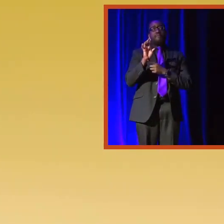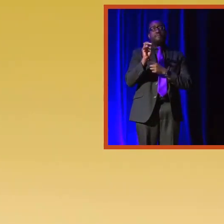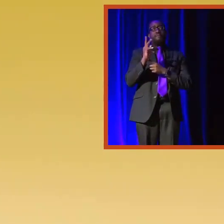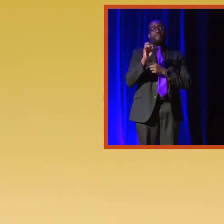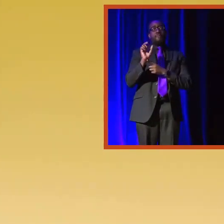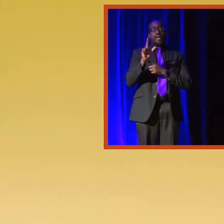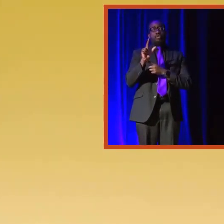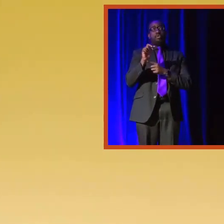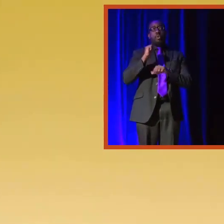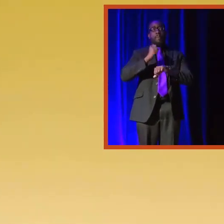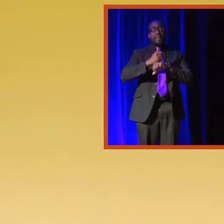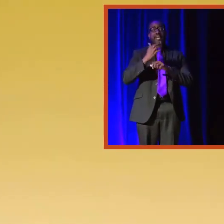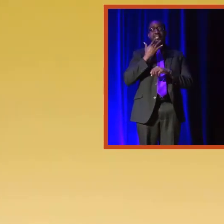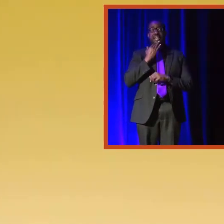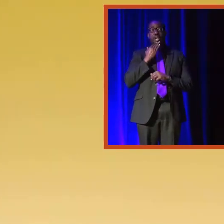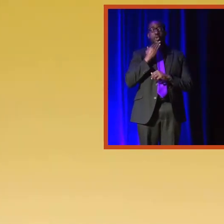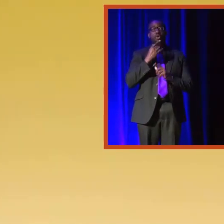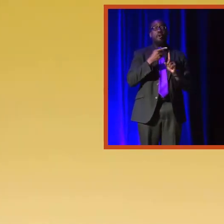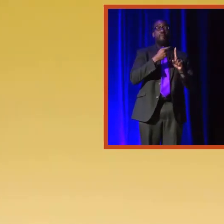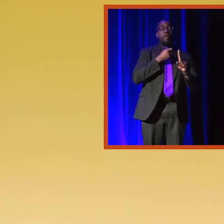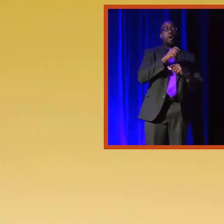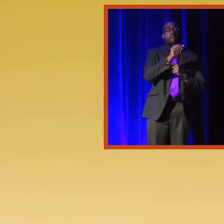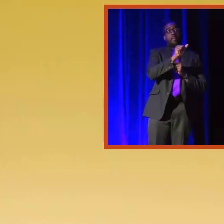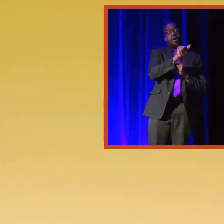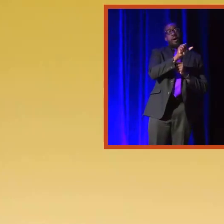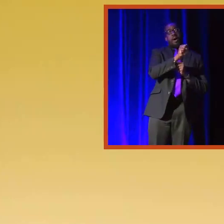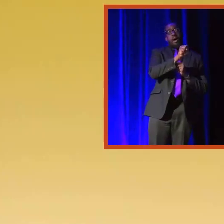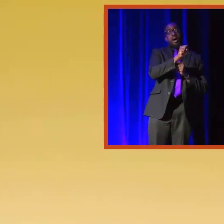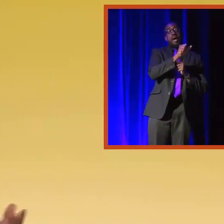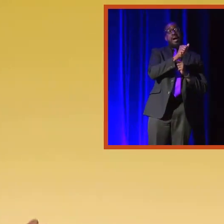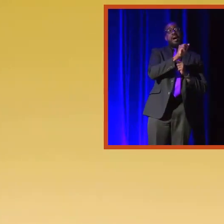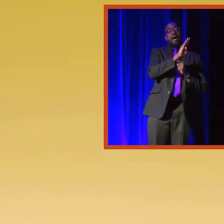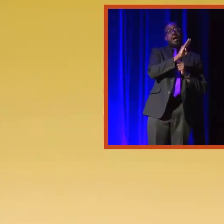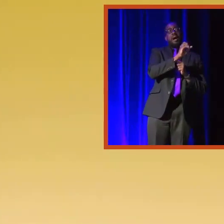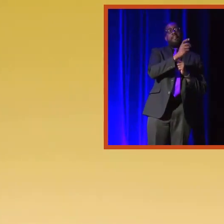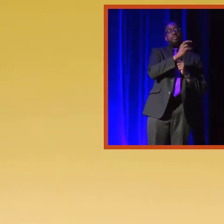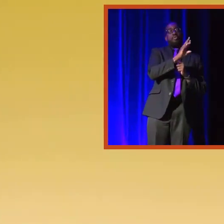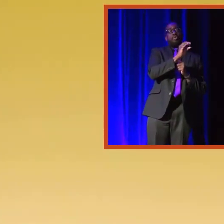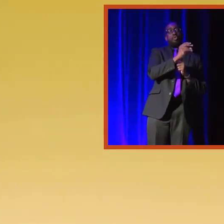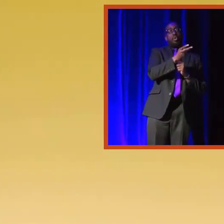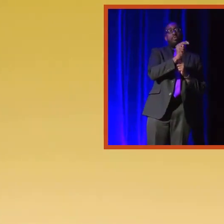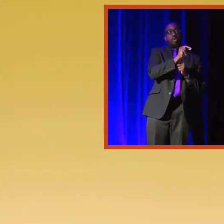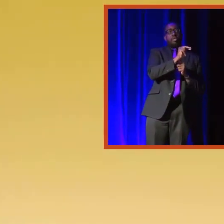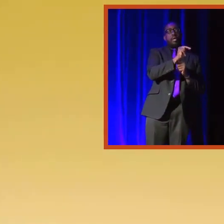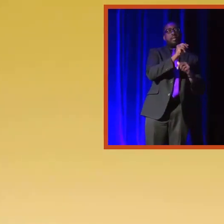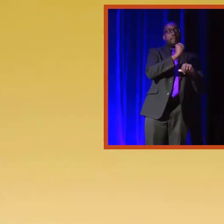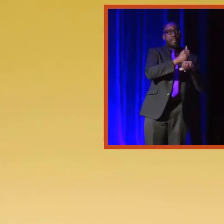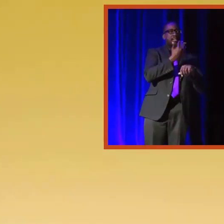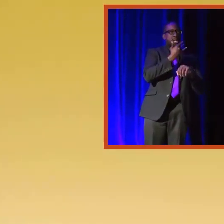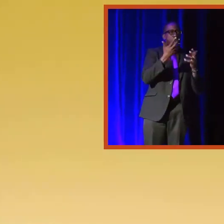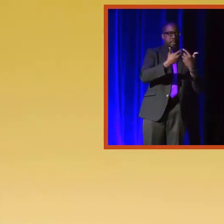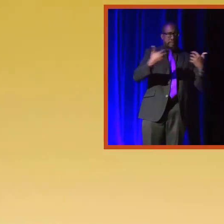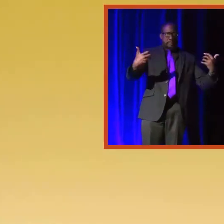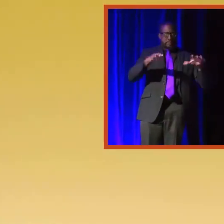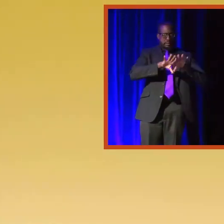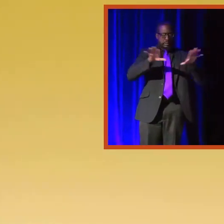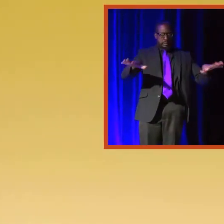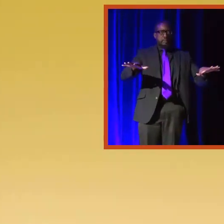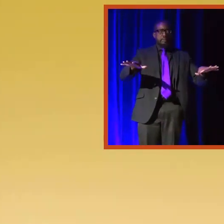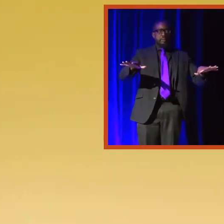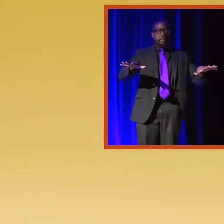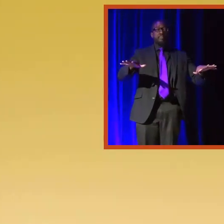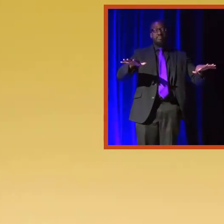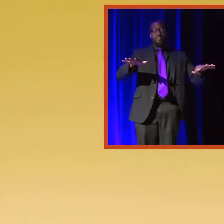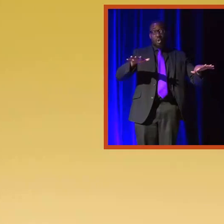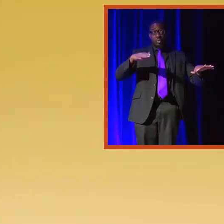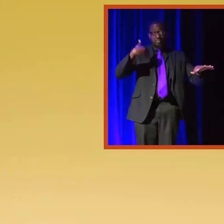color, but you can do it. And so again, I think in the next year or two, you will see some papers on how